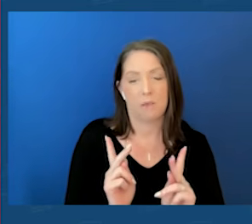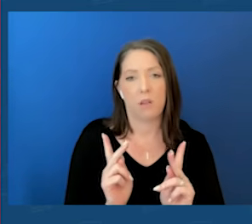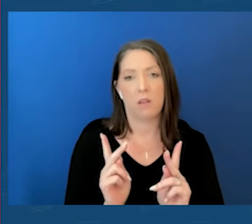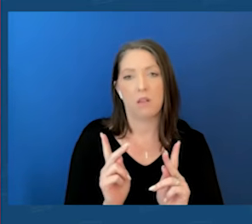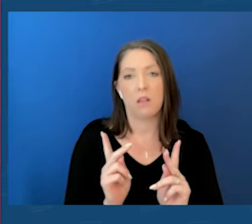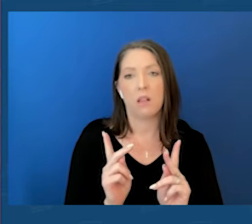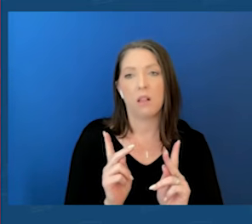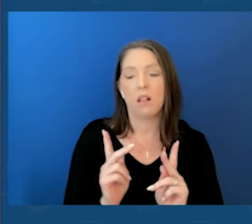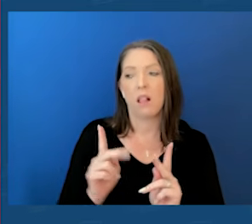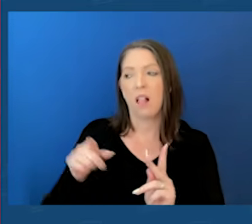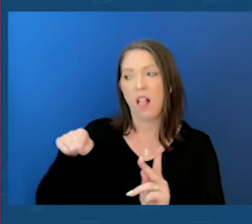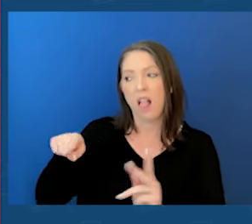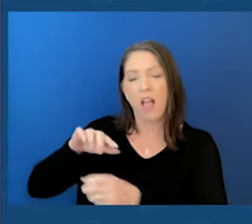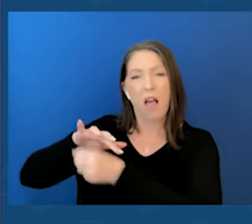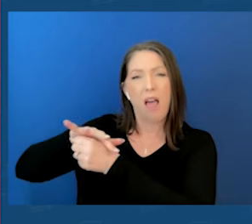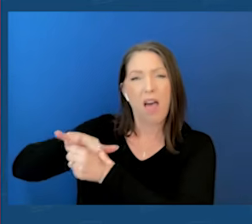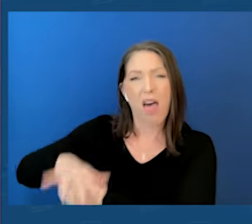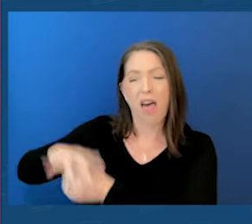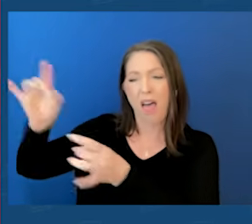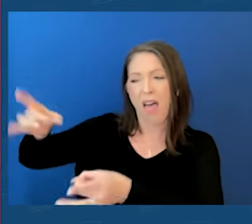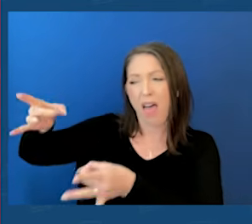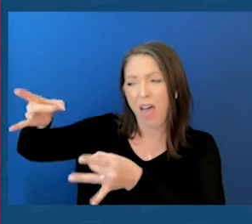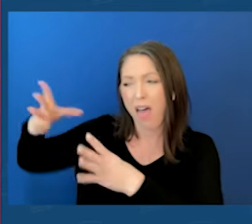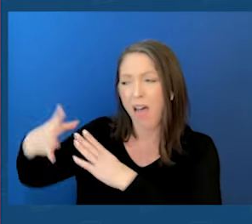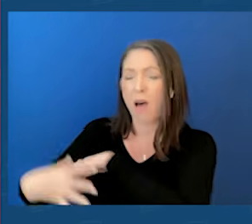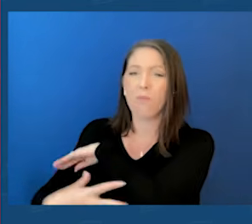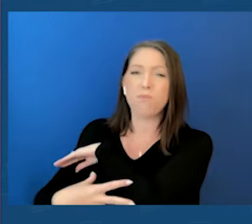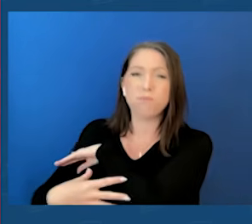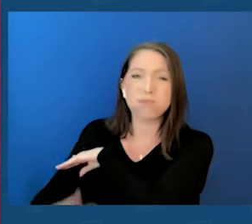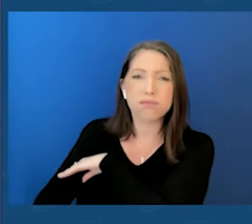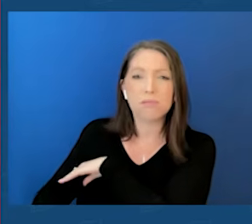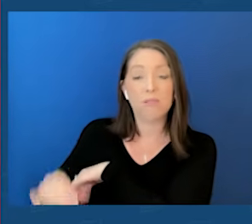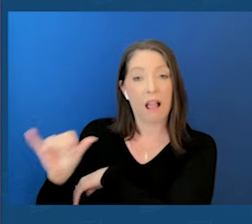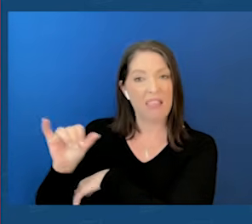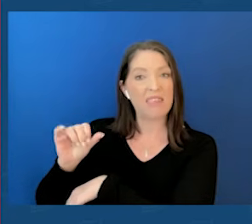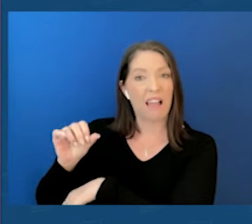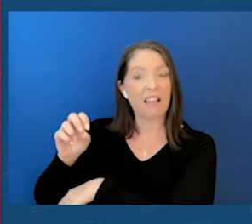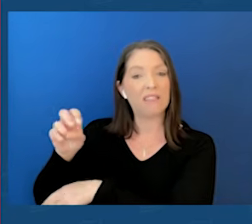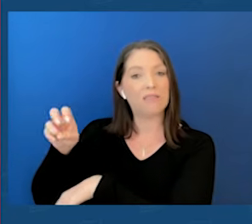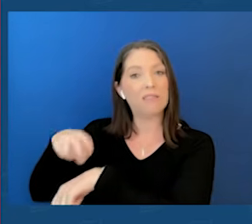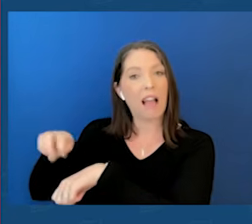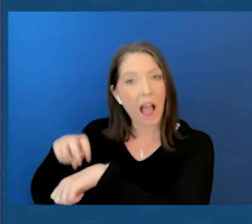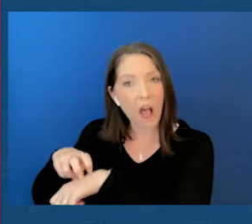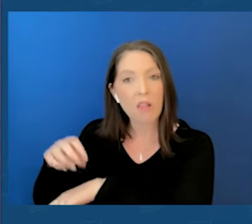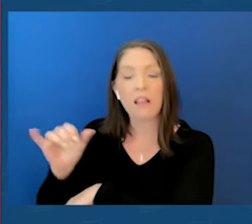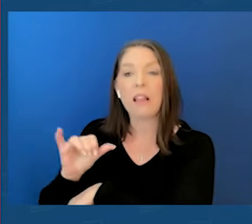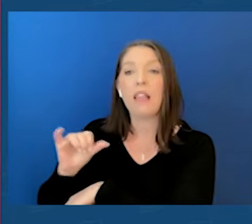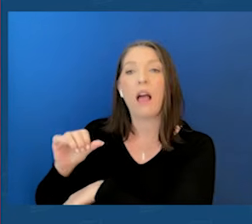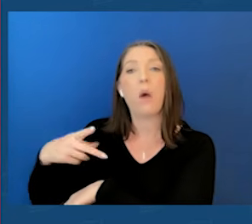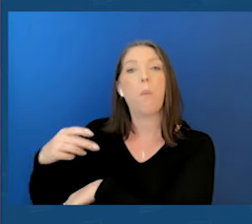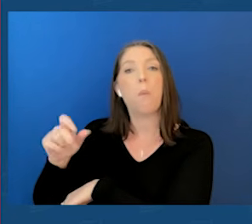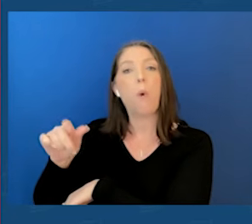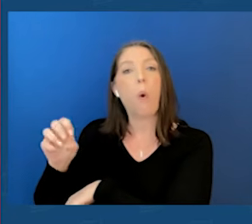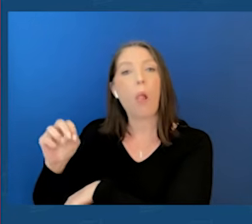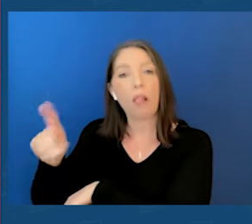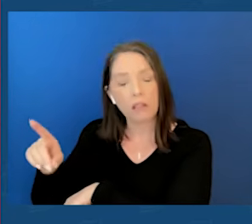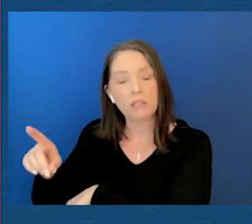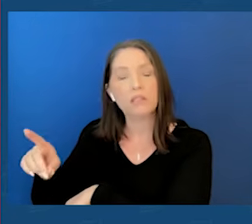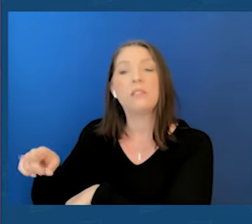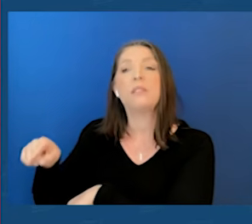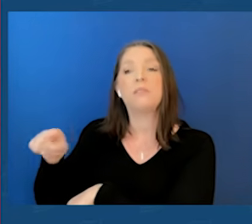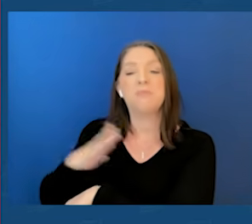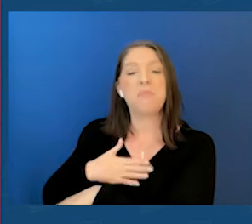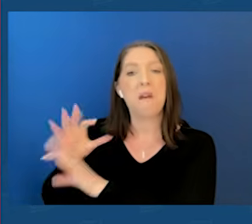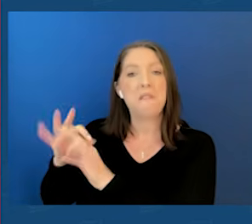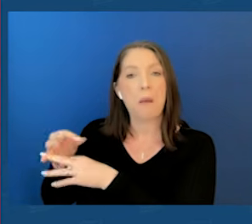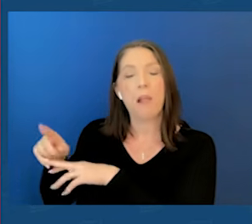and violence or great poverty from countries like Ireland, like my grandparents, or Poland, like my husband's parents, and more recently from every